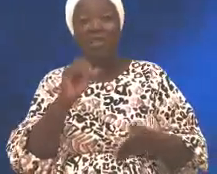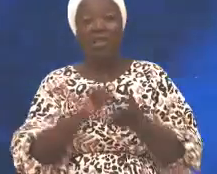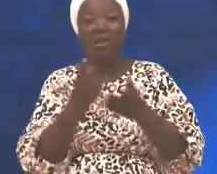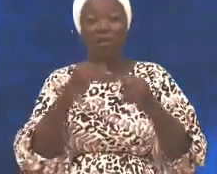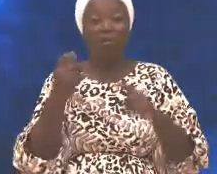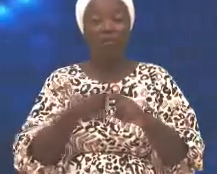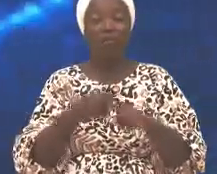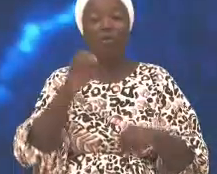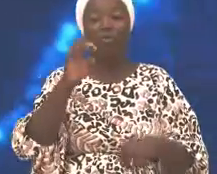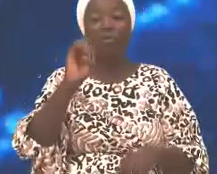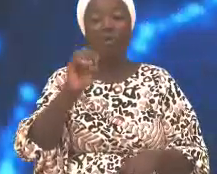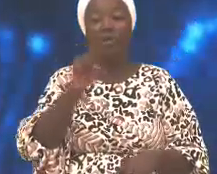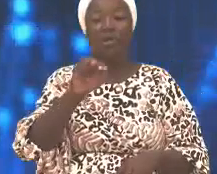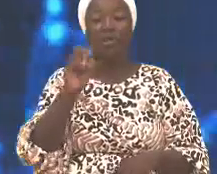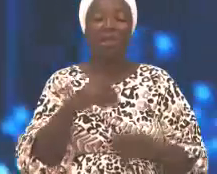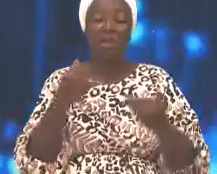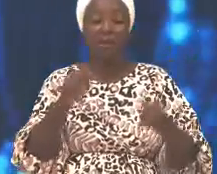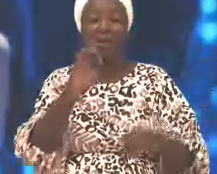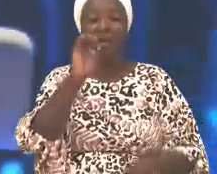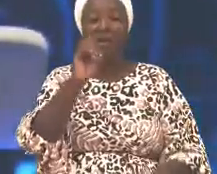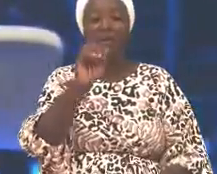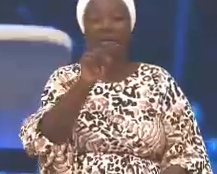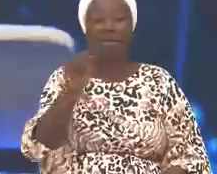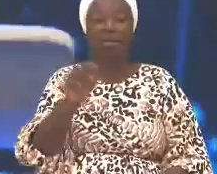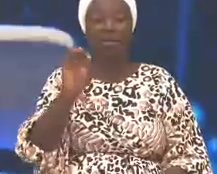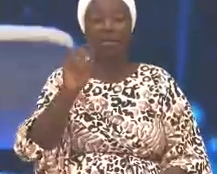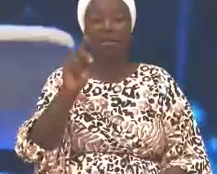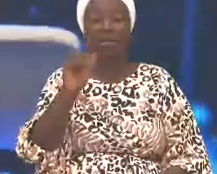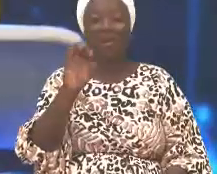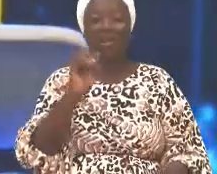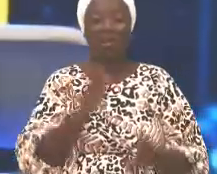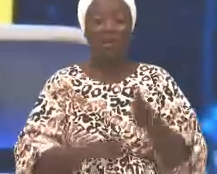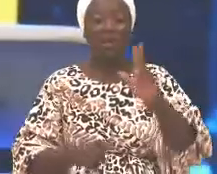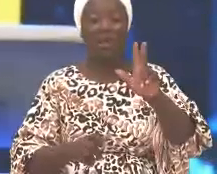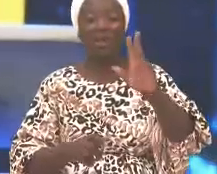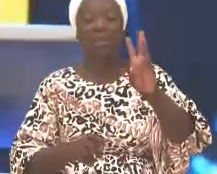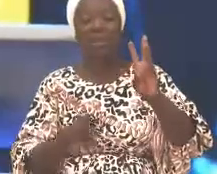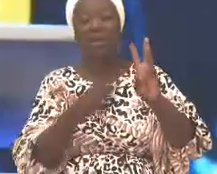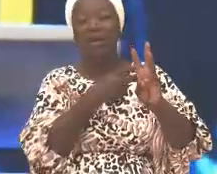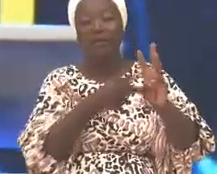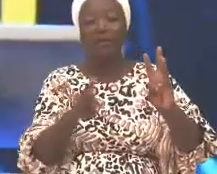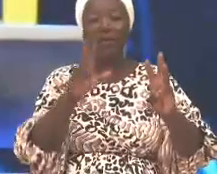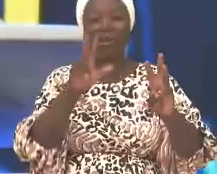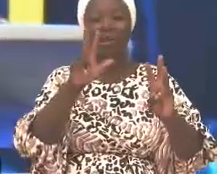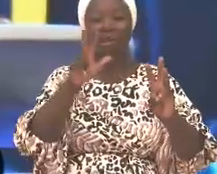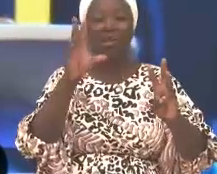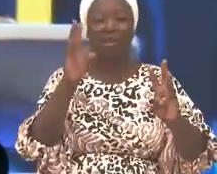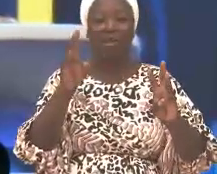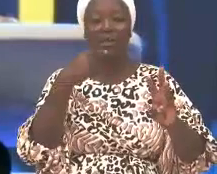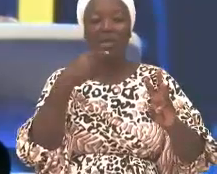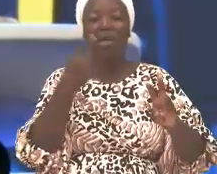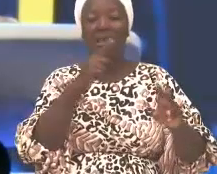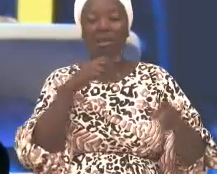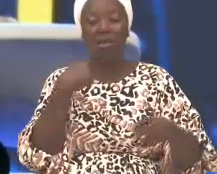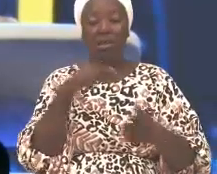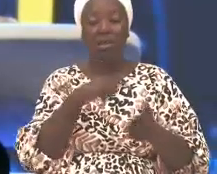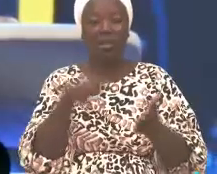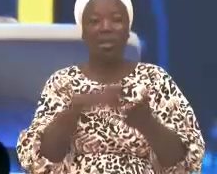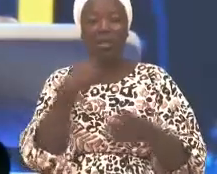Ezekiel chapter 36 and verse 37. It says, thus says the Lord God, I